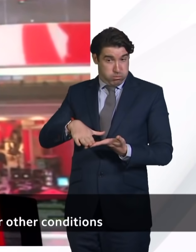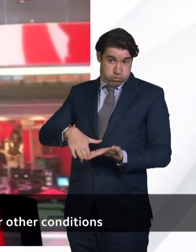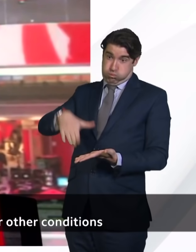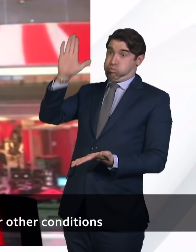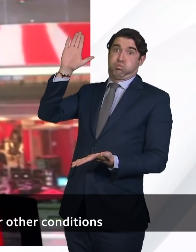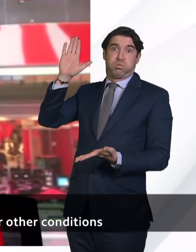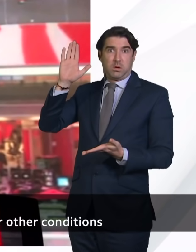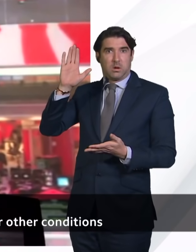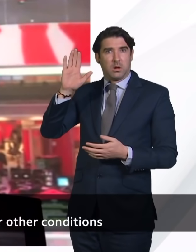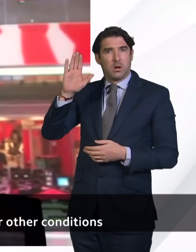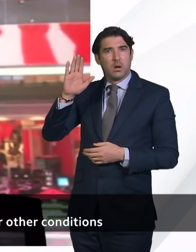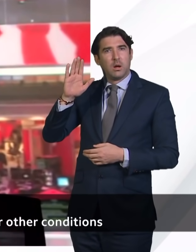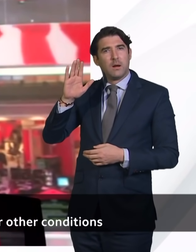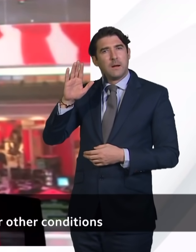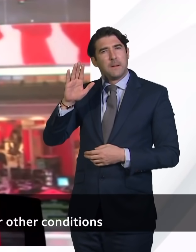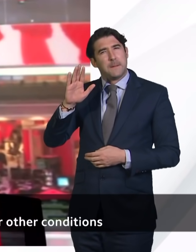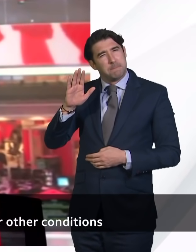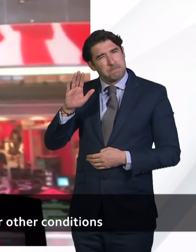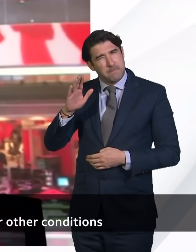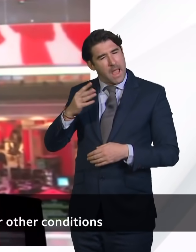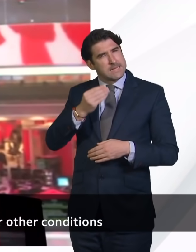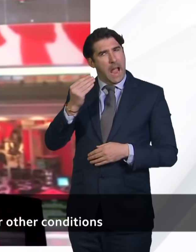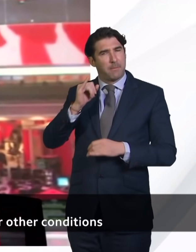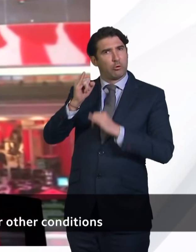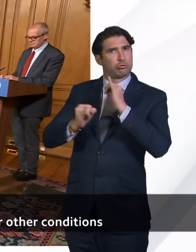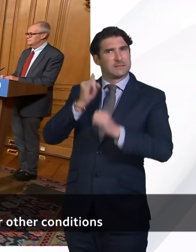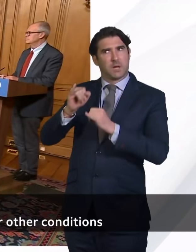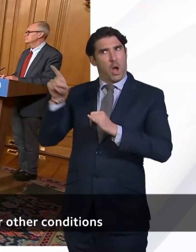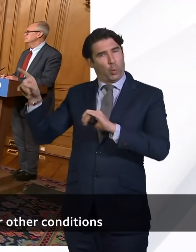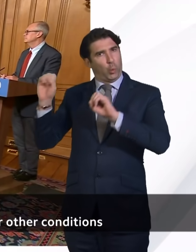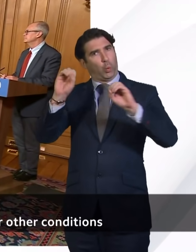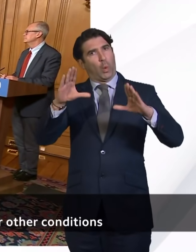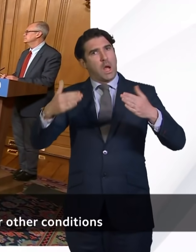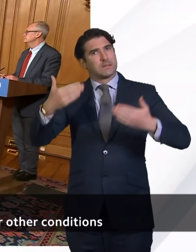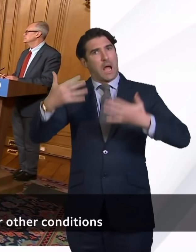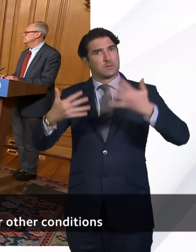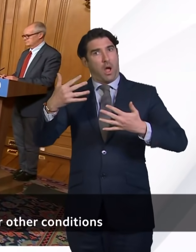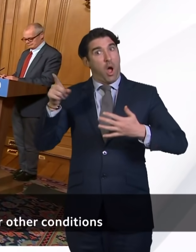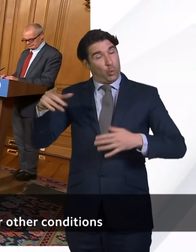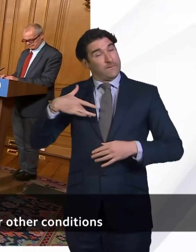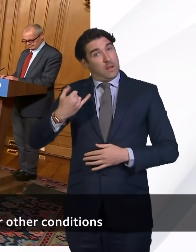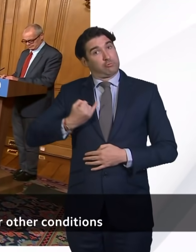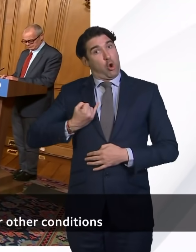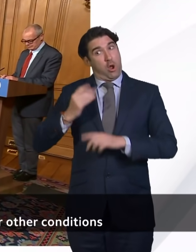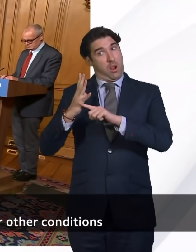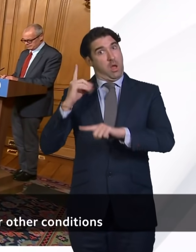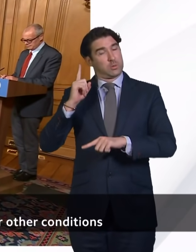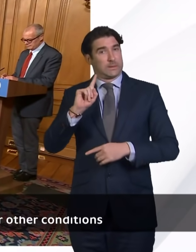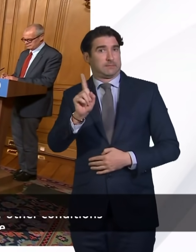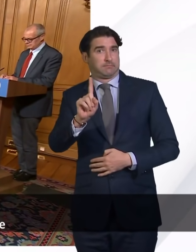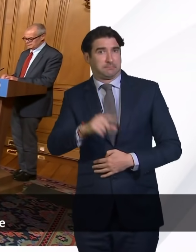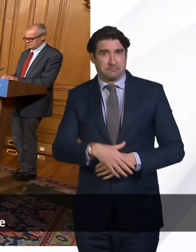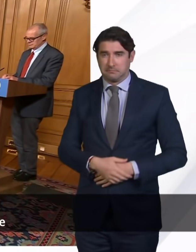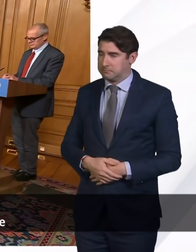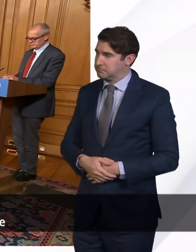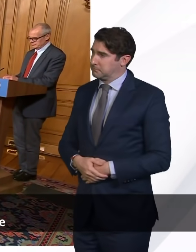of extra data, what do you say now about how bad this might get? Well, Laura, the answer is,